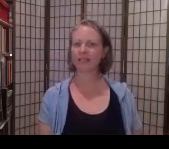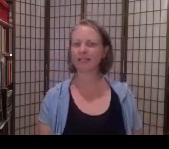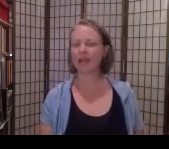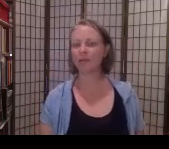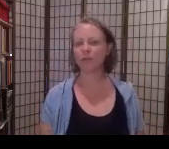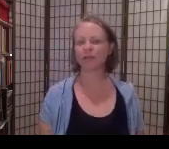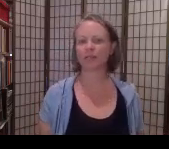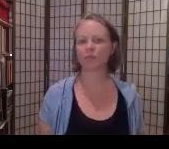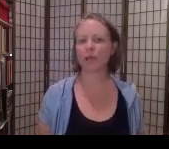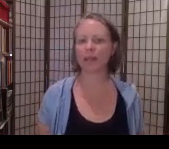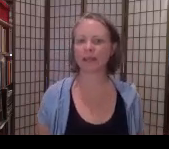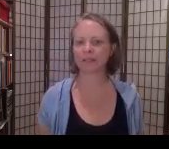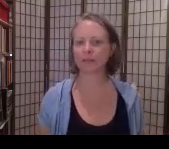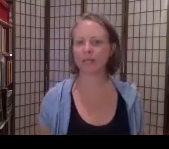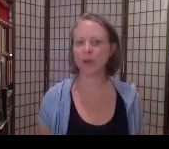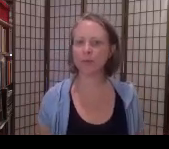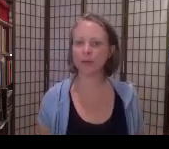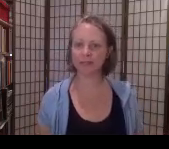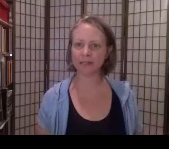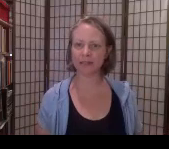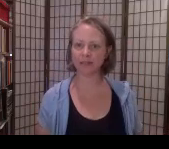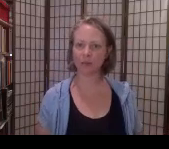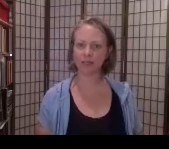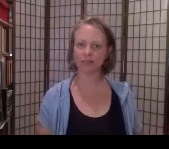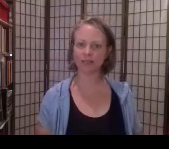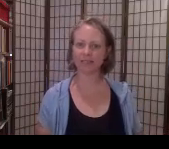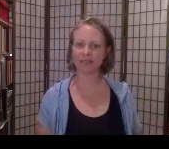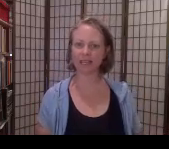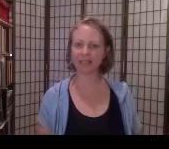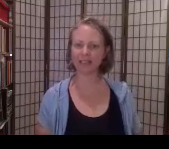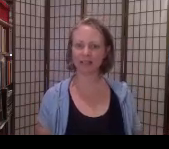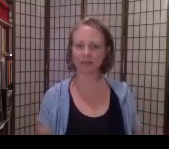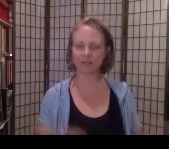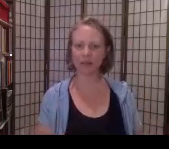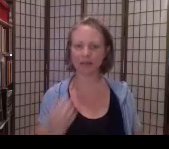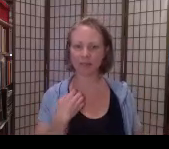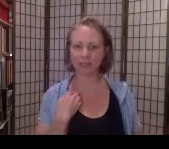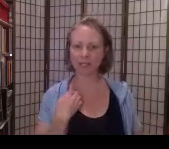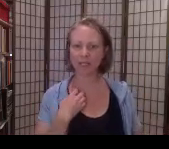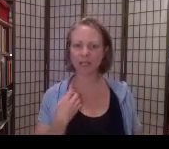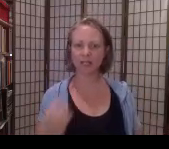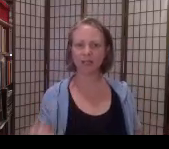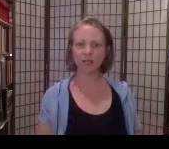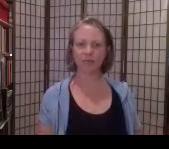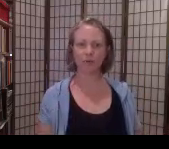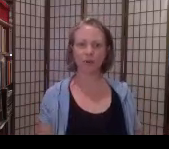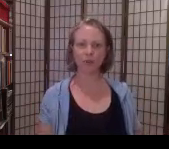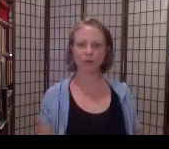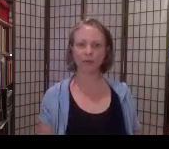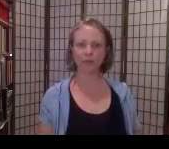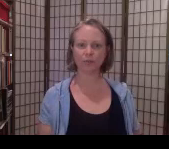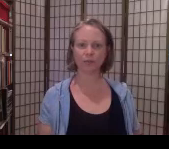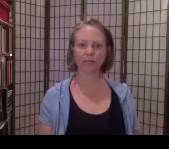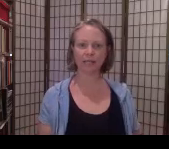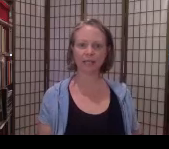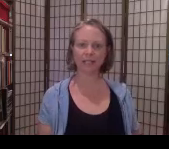It's like a network that's waiting to be opened, is what it's saying. It's like there's this possibility for